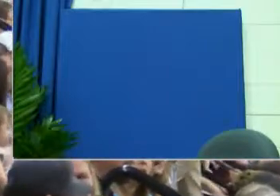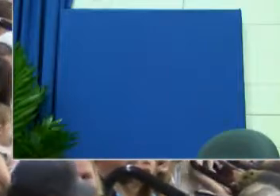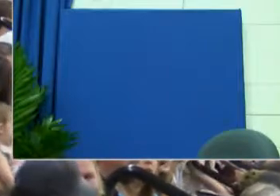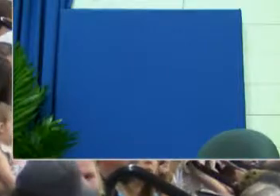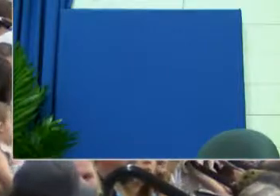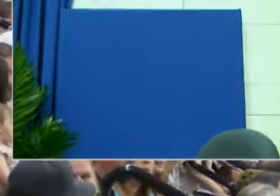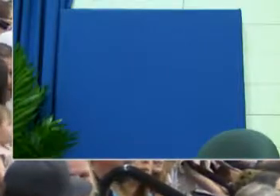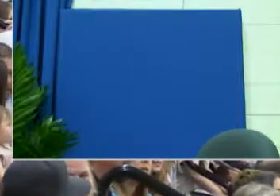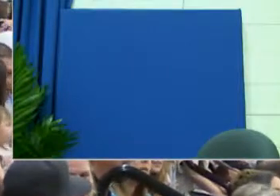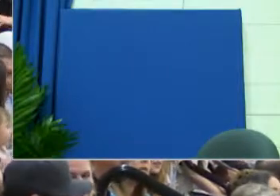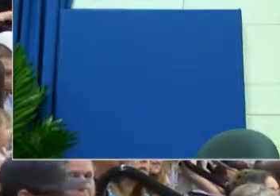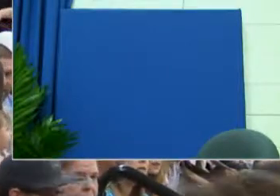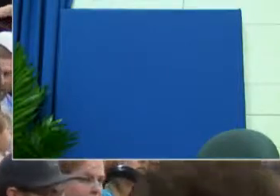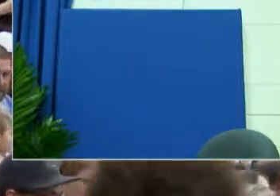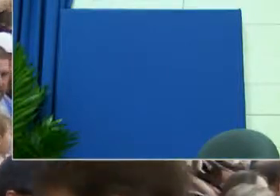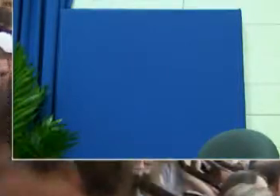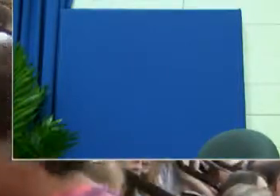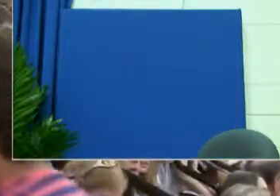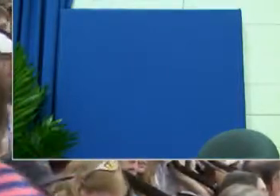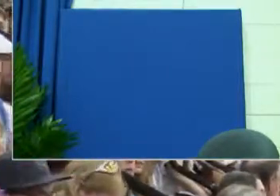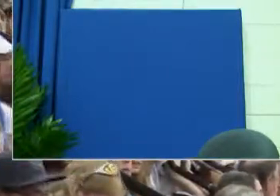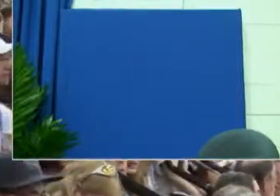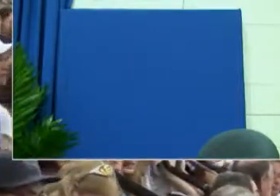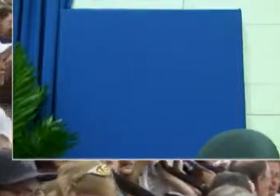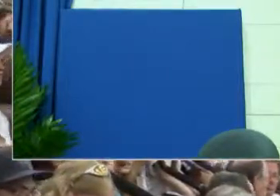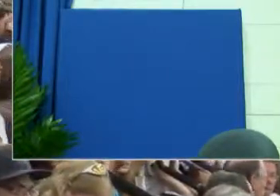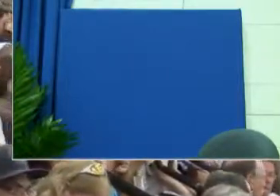That is a requirement. Just barely.